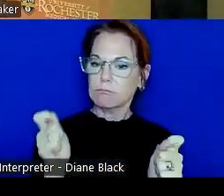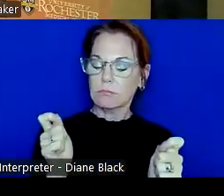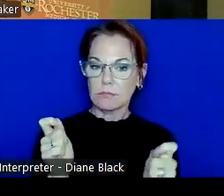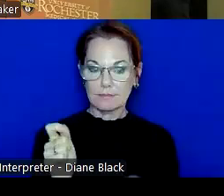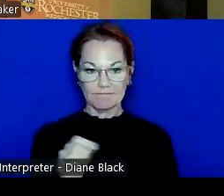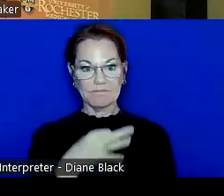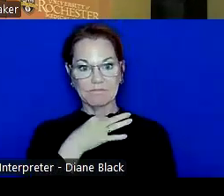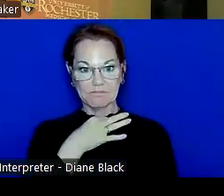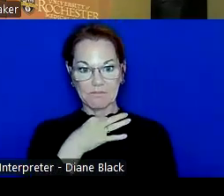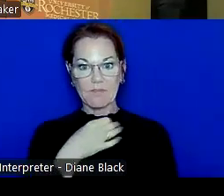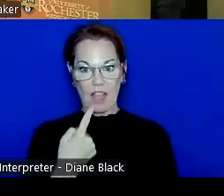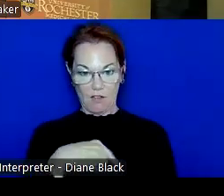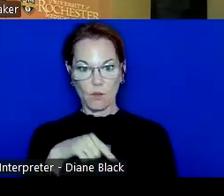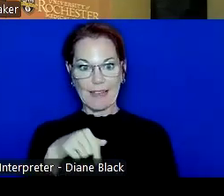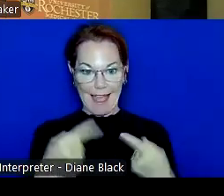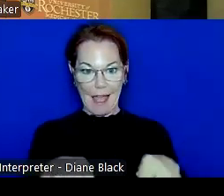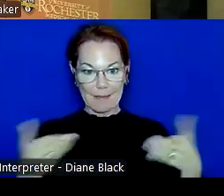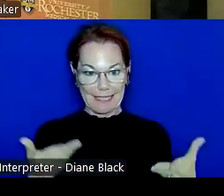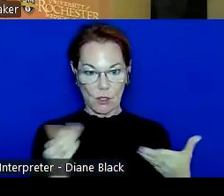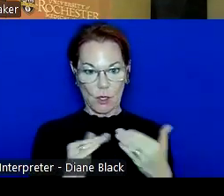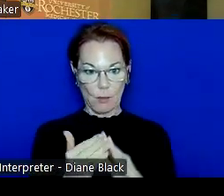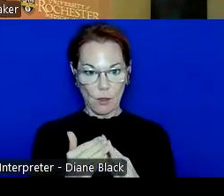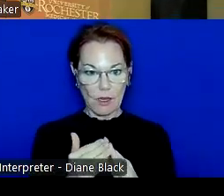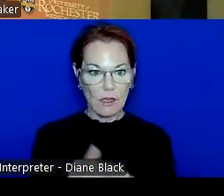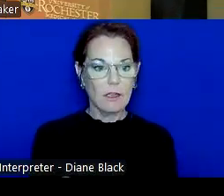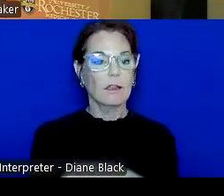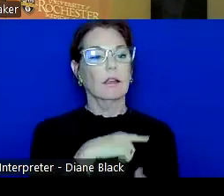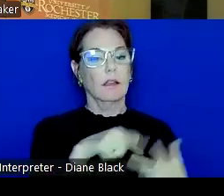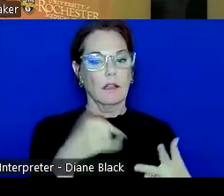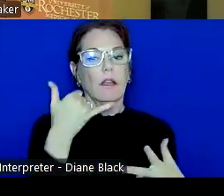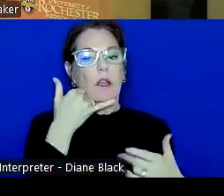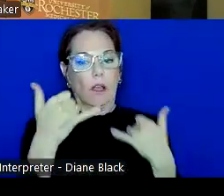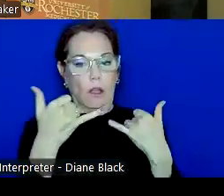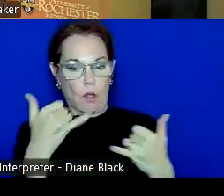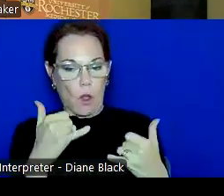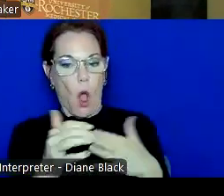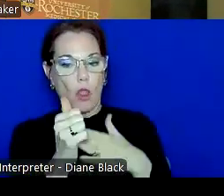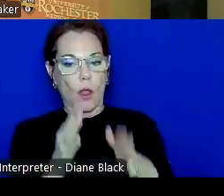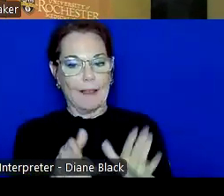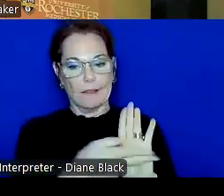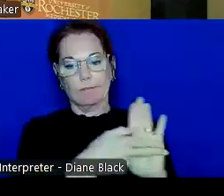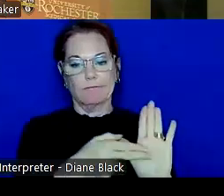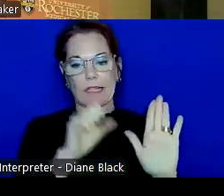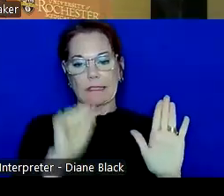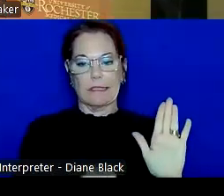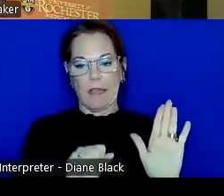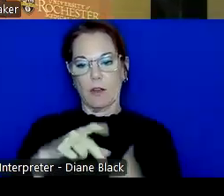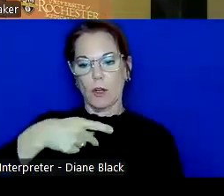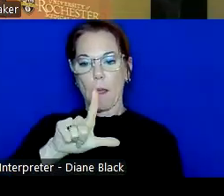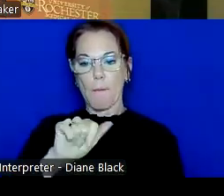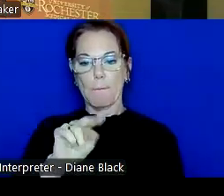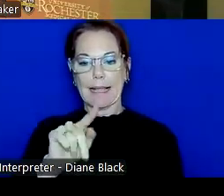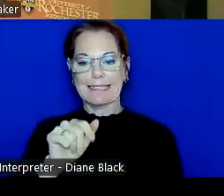in our community? Florence called Wilson and Dal and the leadership, they called them Southern plantation mentalities that are